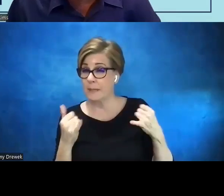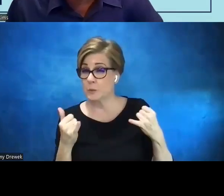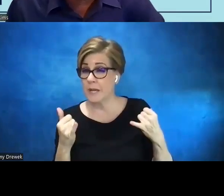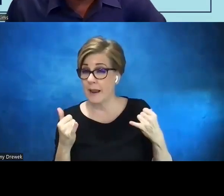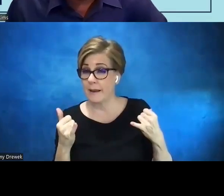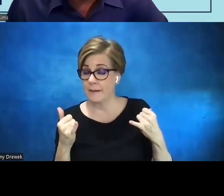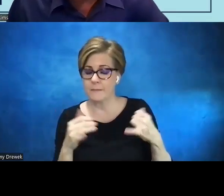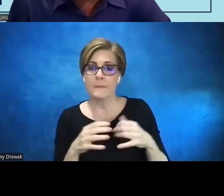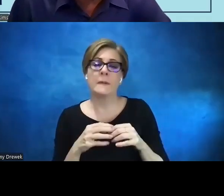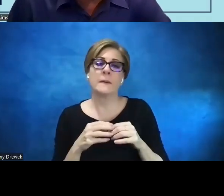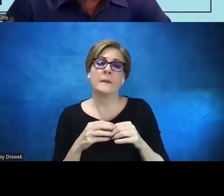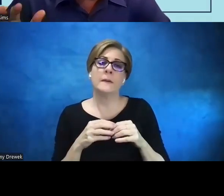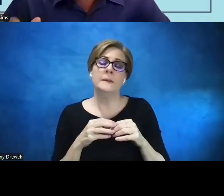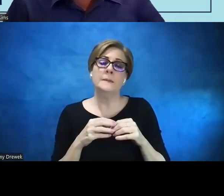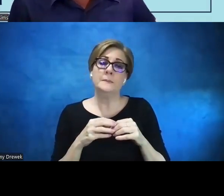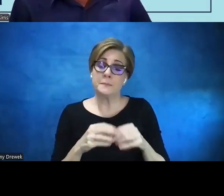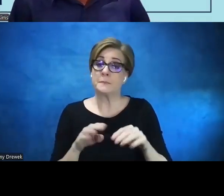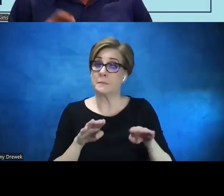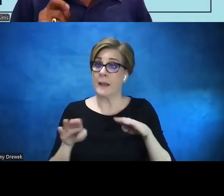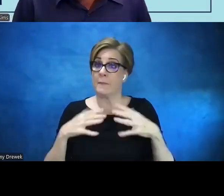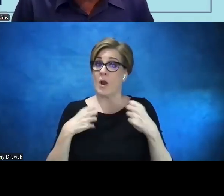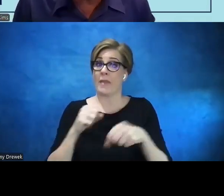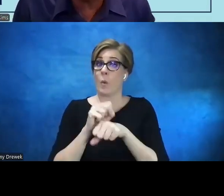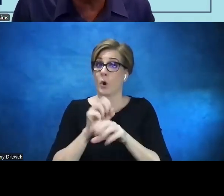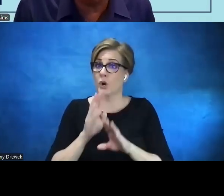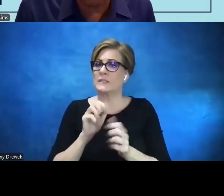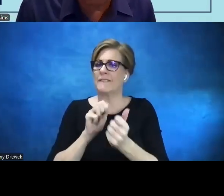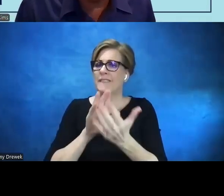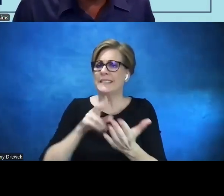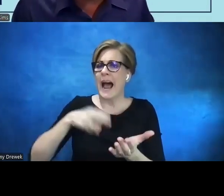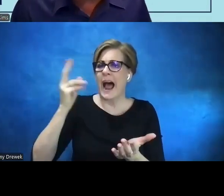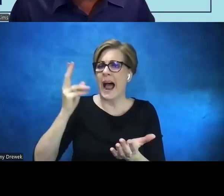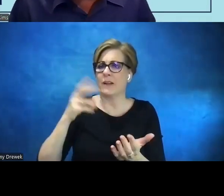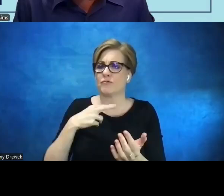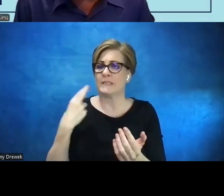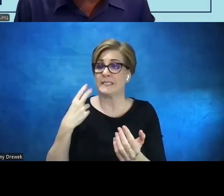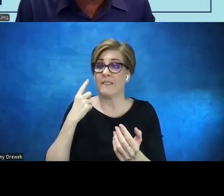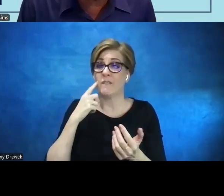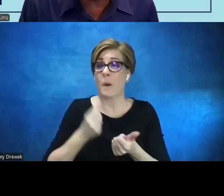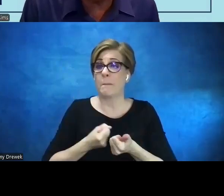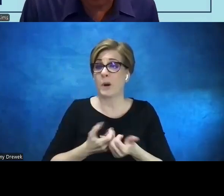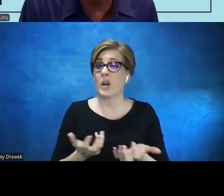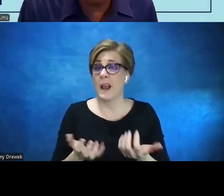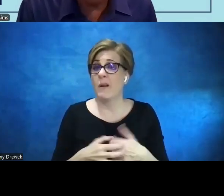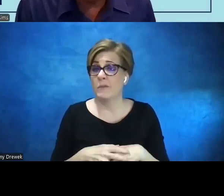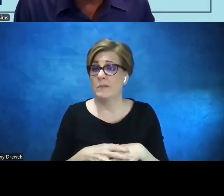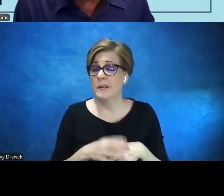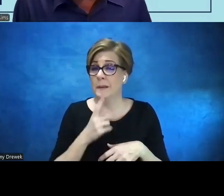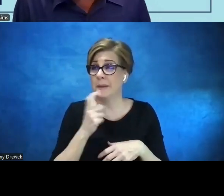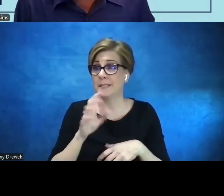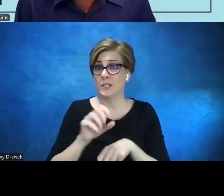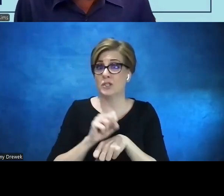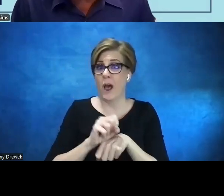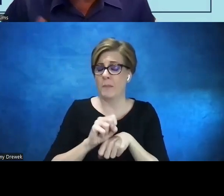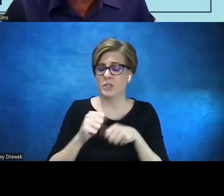crisis jam. And it says behavioral health workers face a high risk of burnout due to the challenging nature of their jobs. Now,